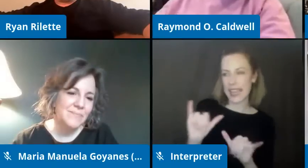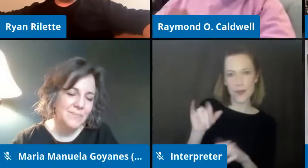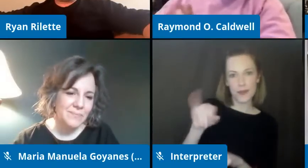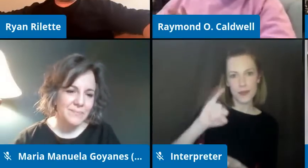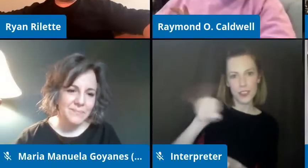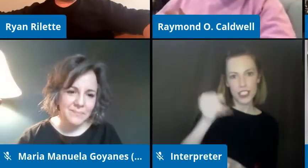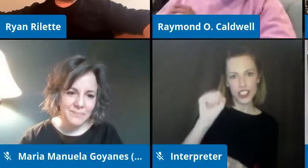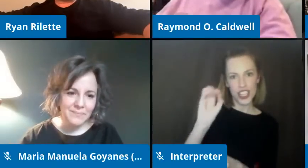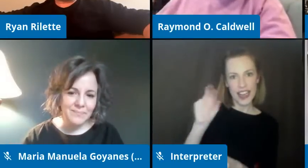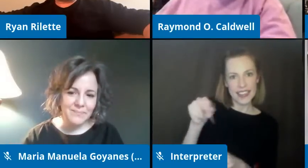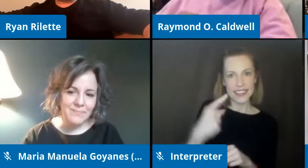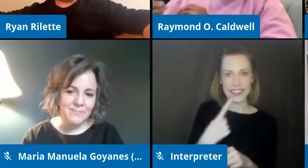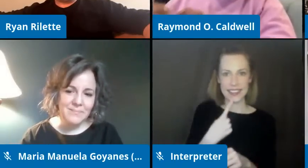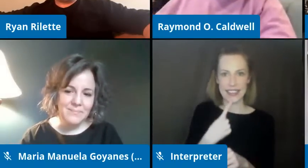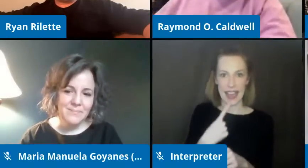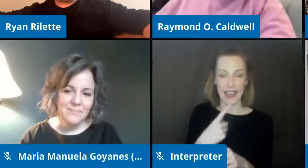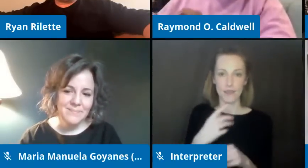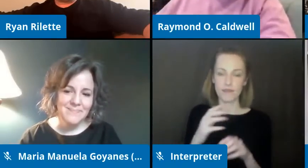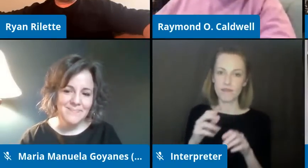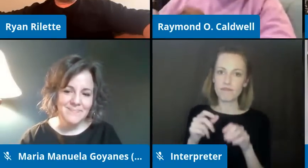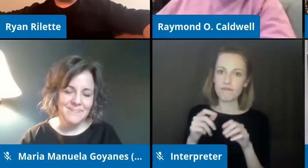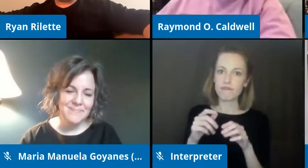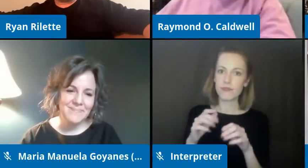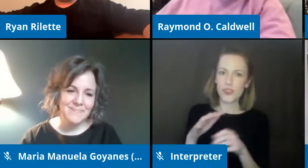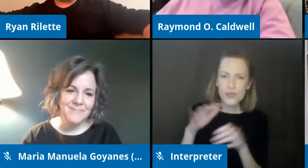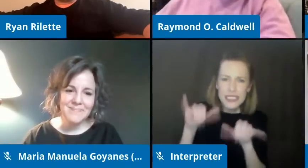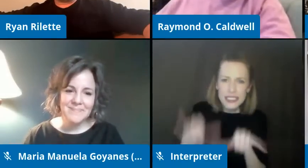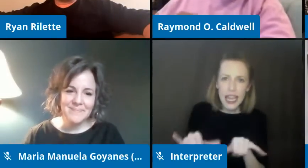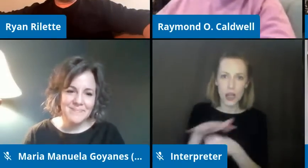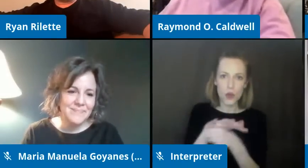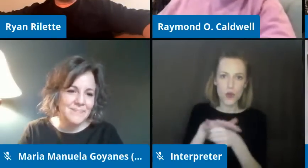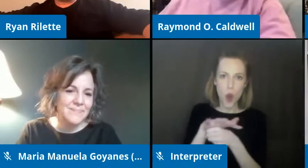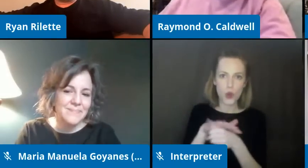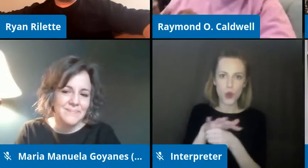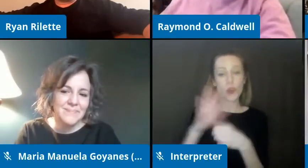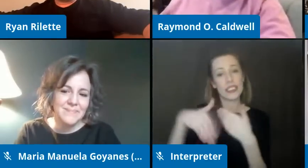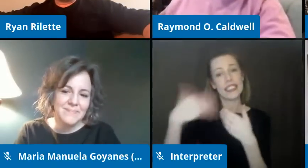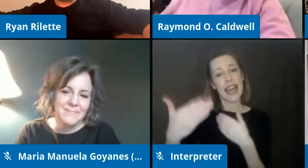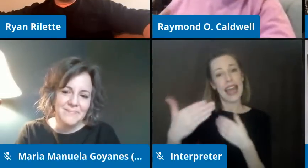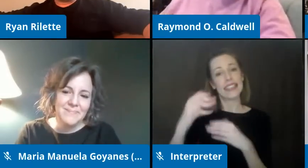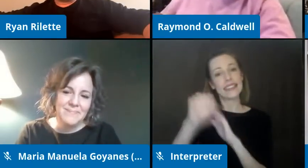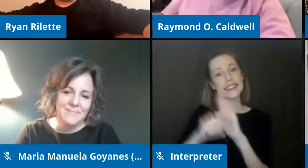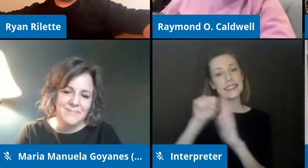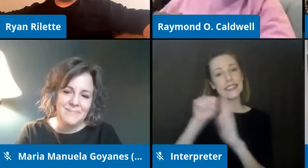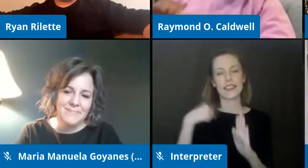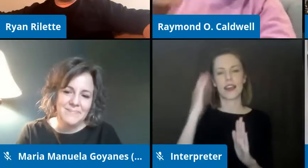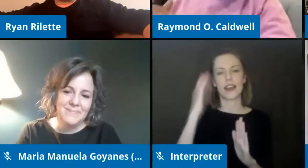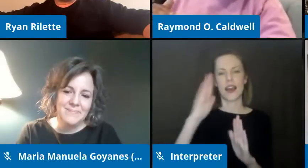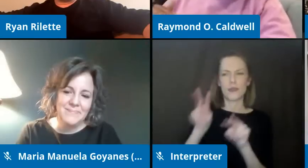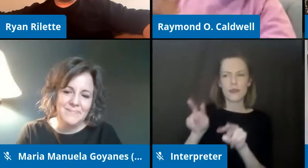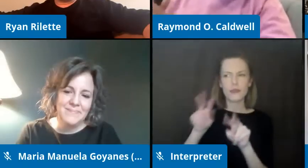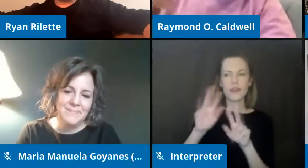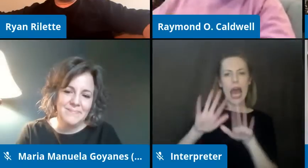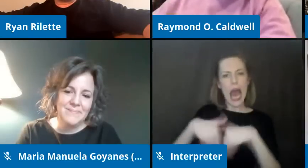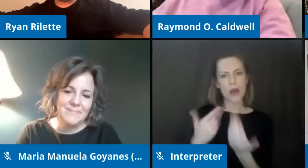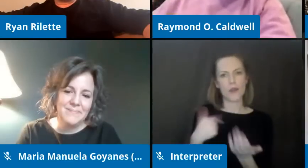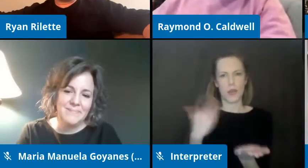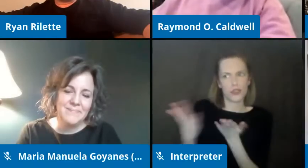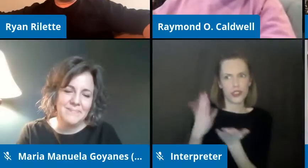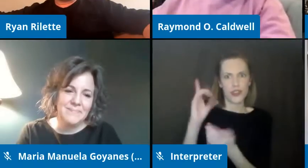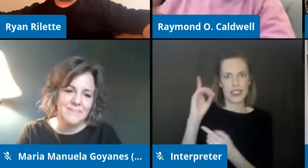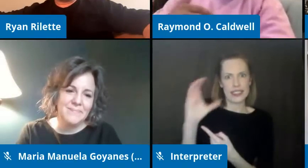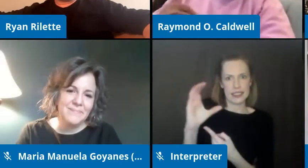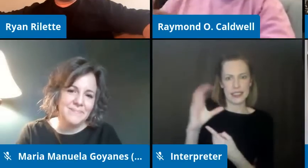next season and wondering, how am I specifically serving DC? What are the stories that we need to actually hear to